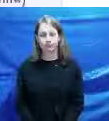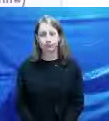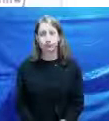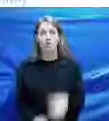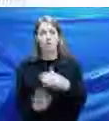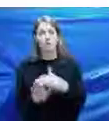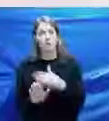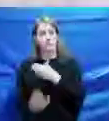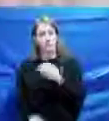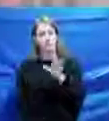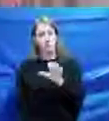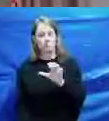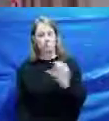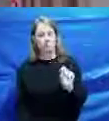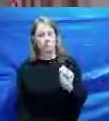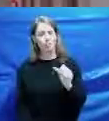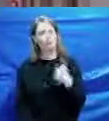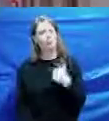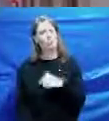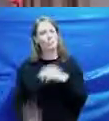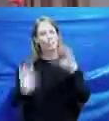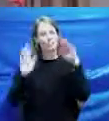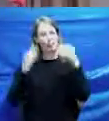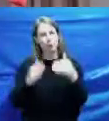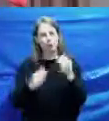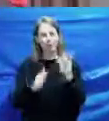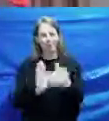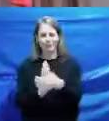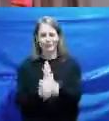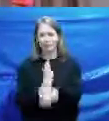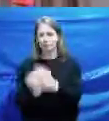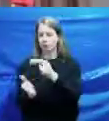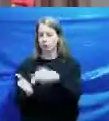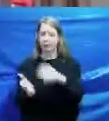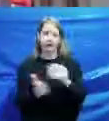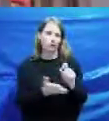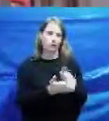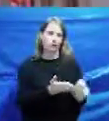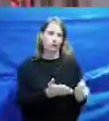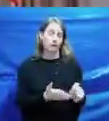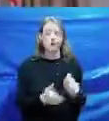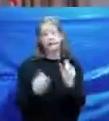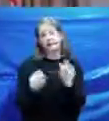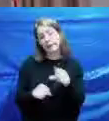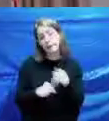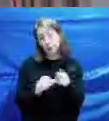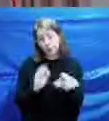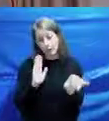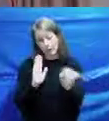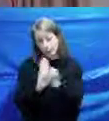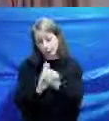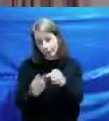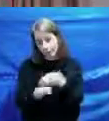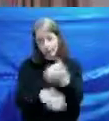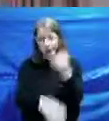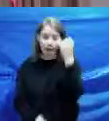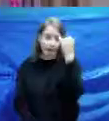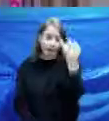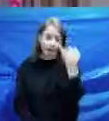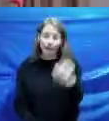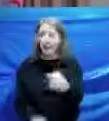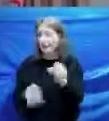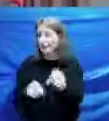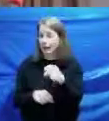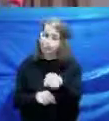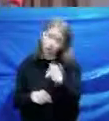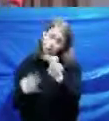really focused on the skills of reading and writing. You know, can you identify the main idea? Can you analyze the characters in a